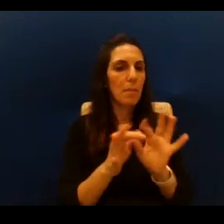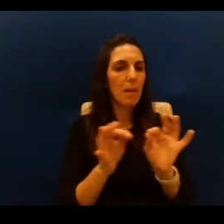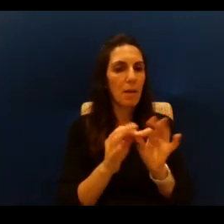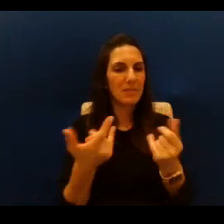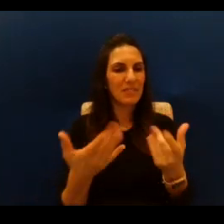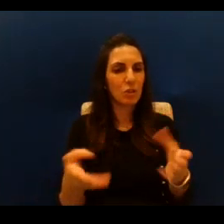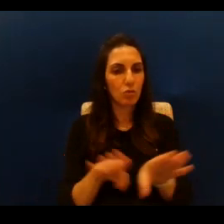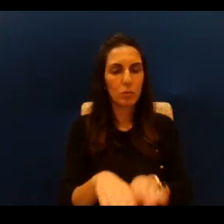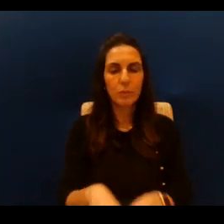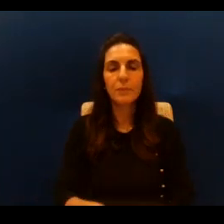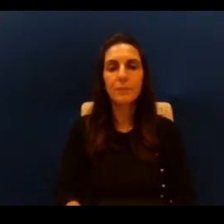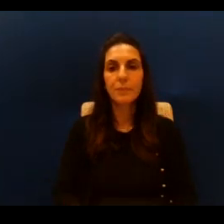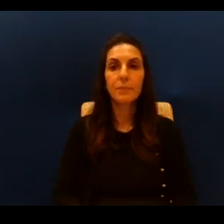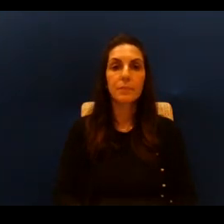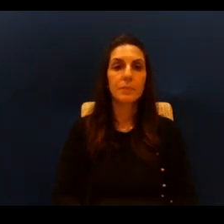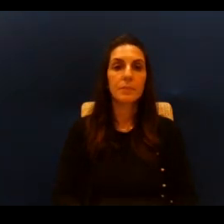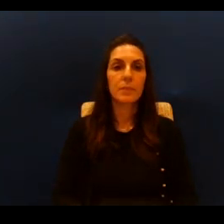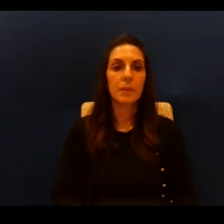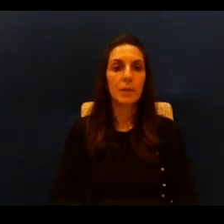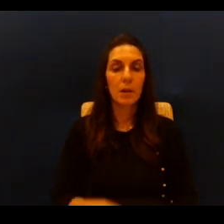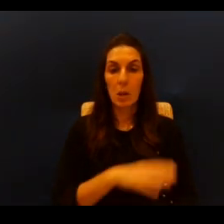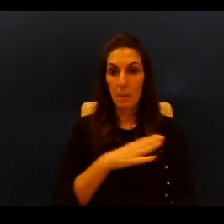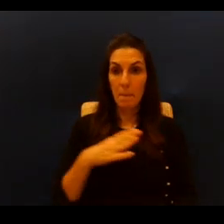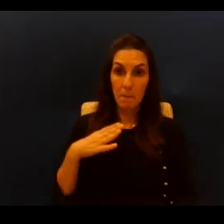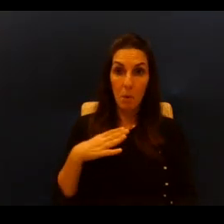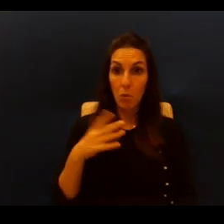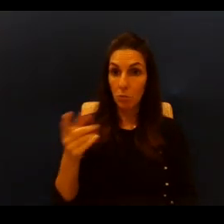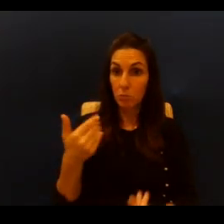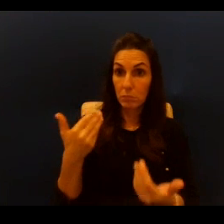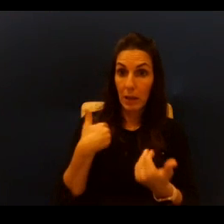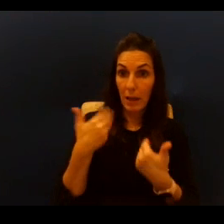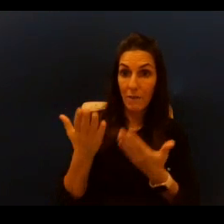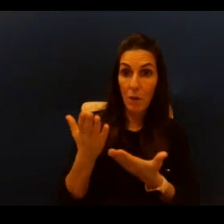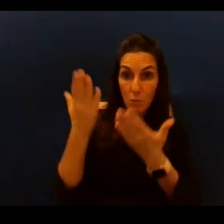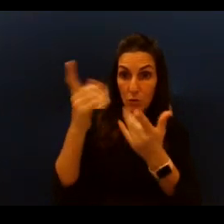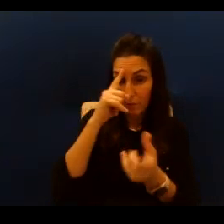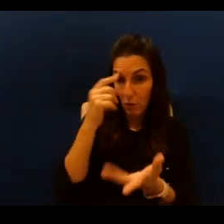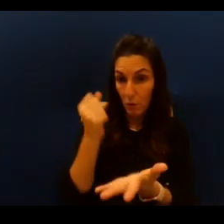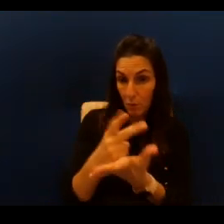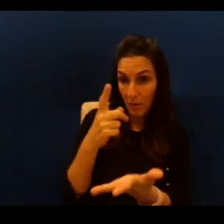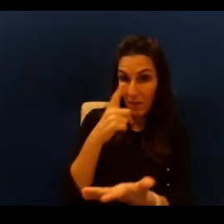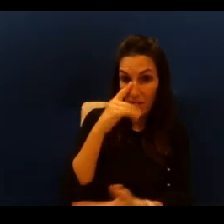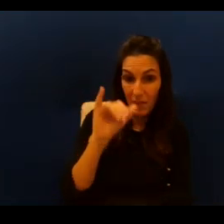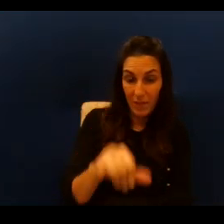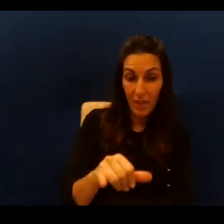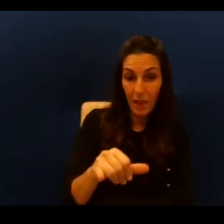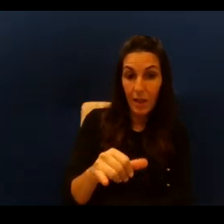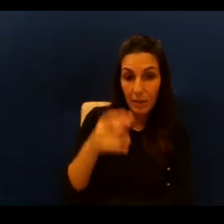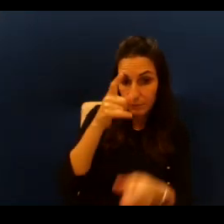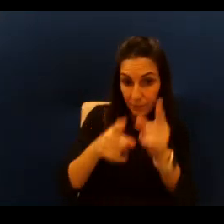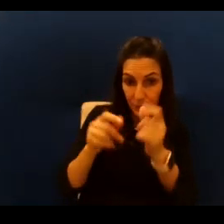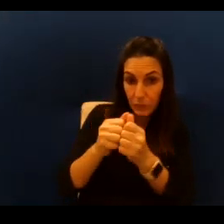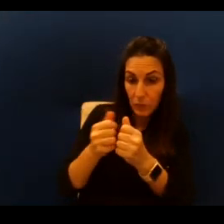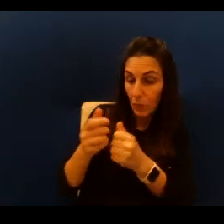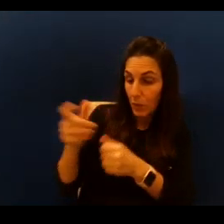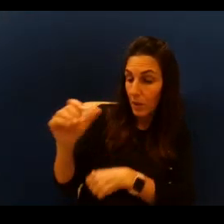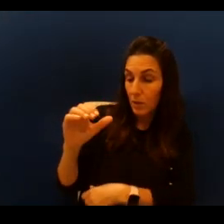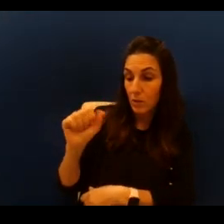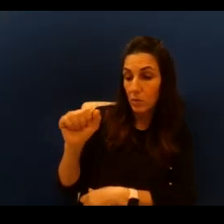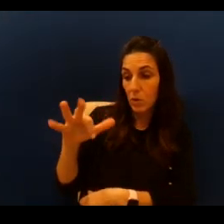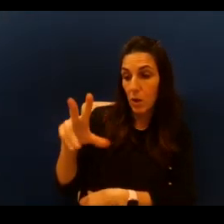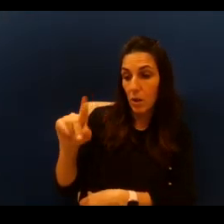now closed. Board members may have a motion to approve the 2023 ILA between the CRA and Solid Waste Authority. We have a motion